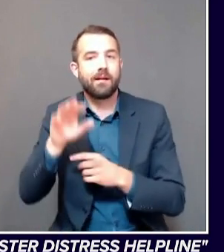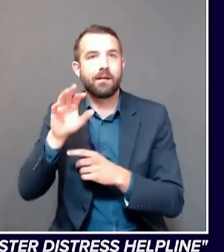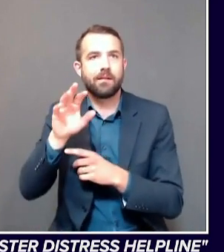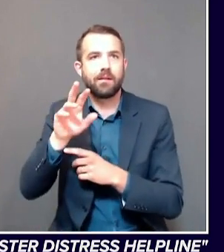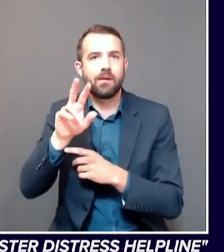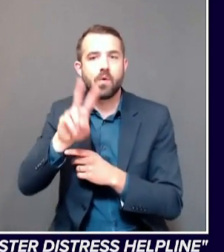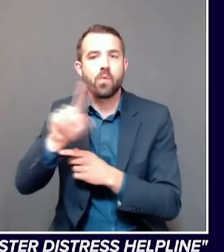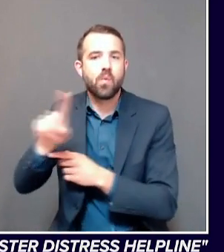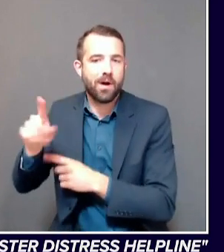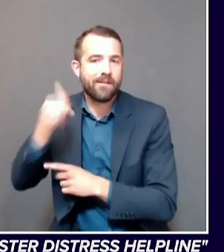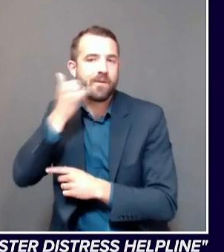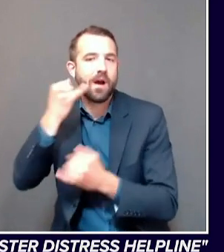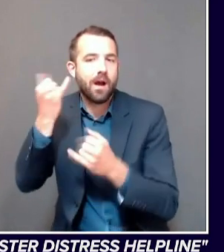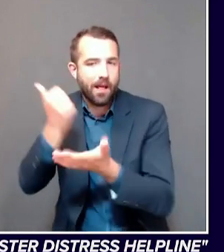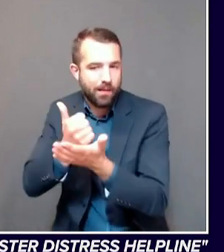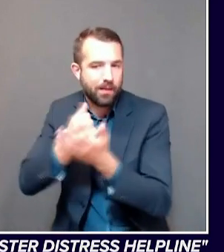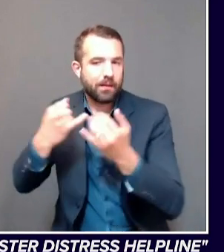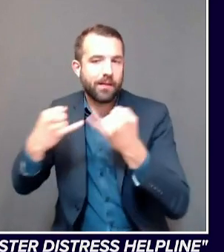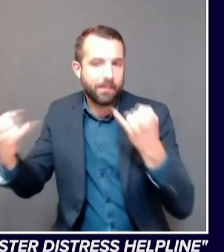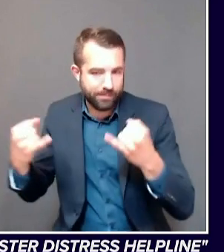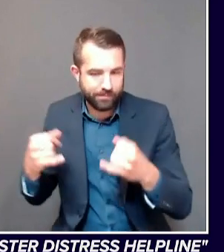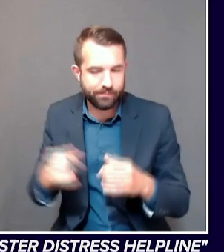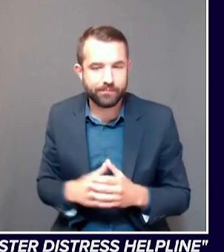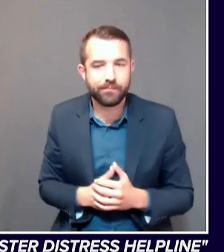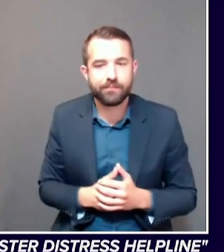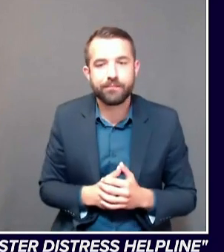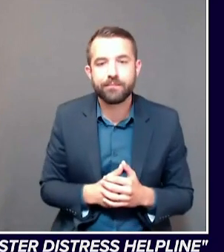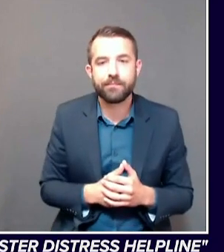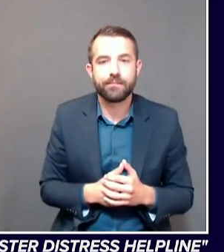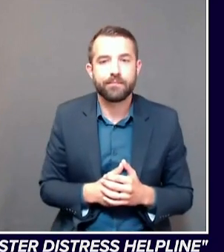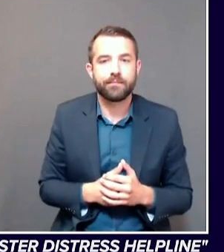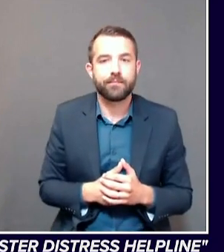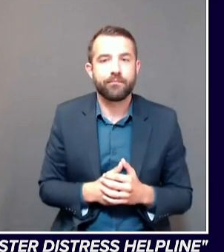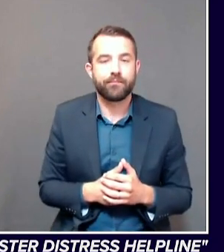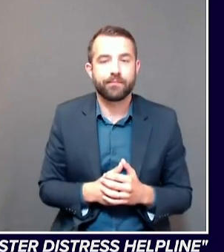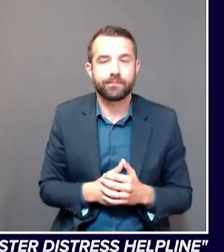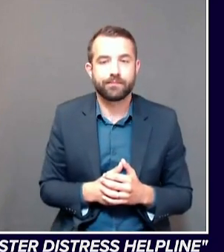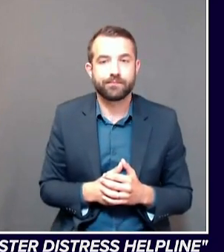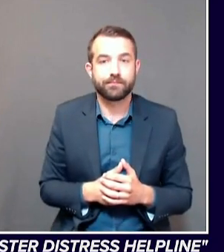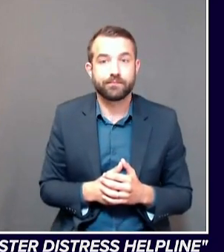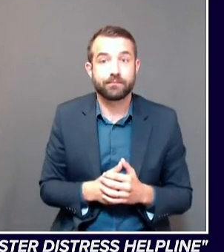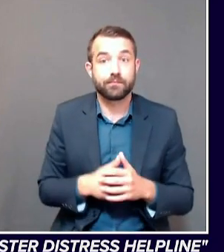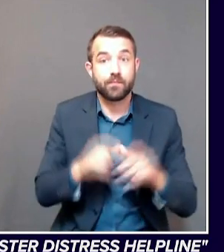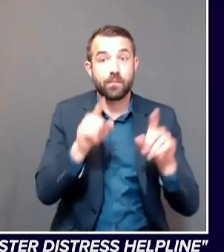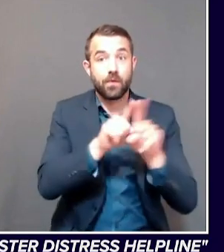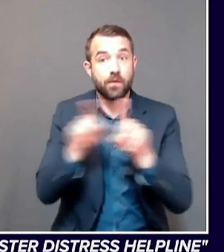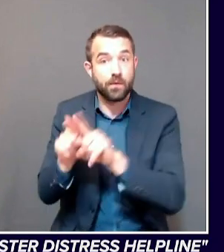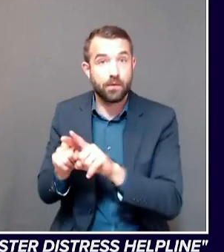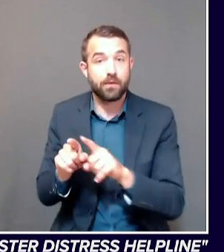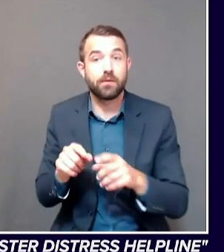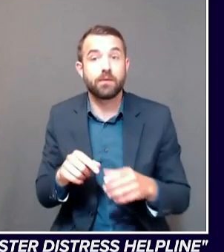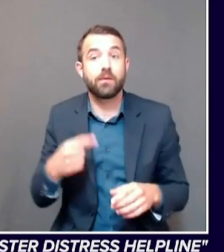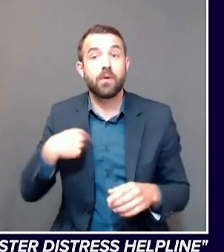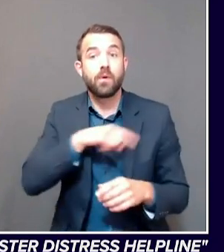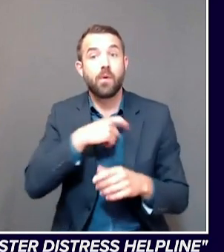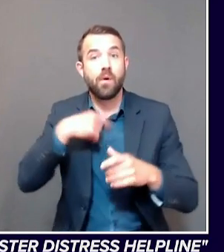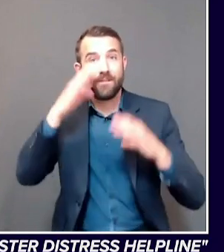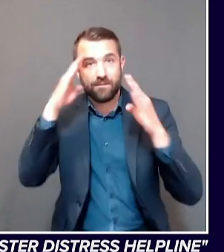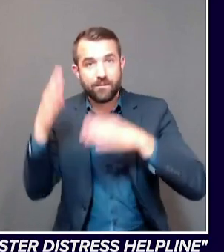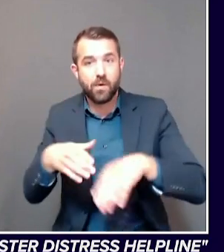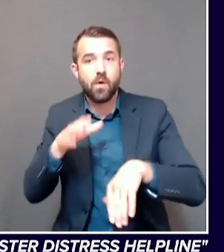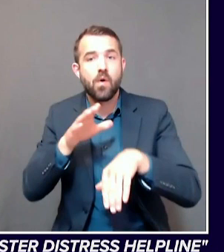the behavioral health needs of different communities in Maine, including people of color, new